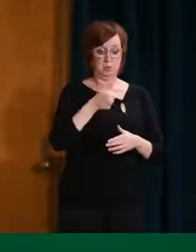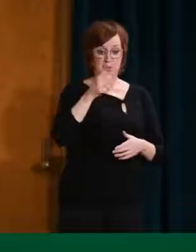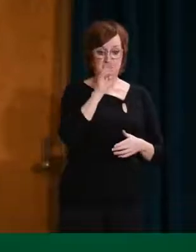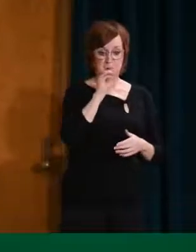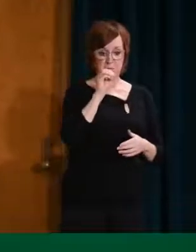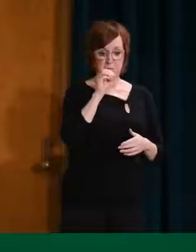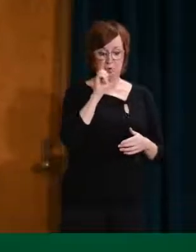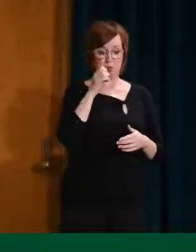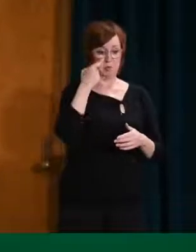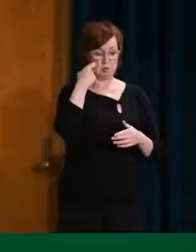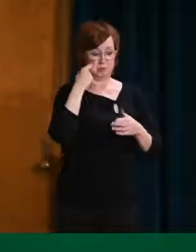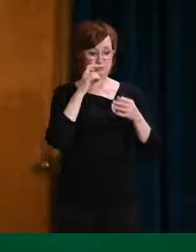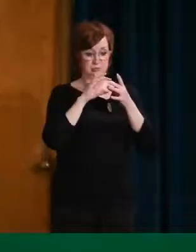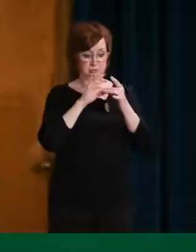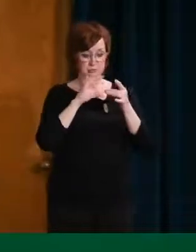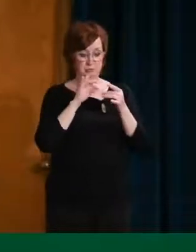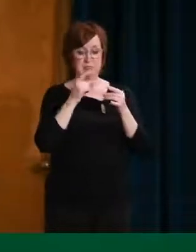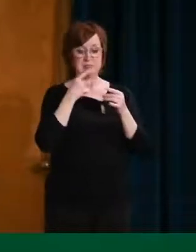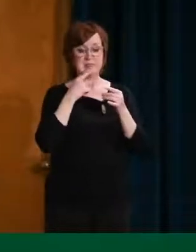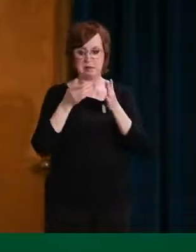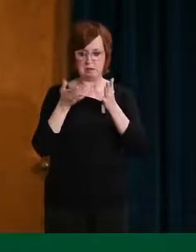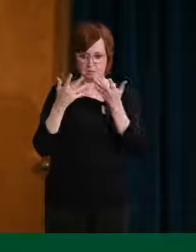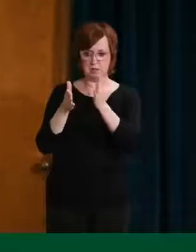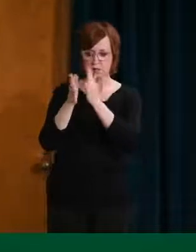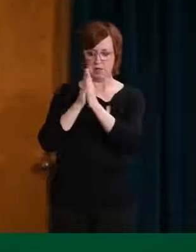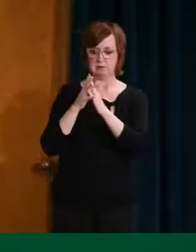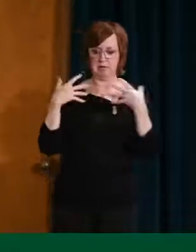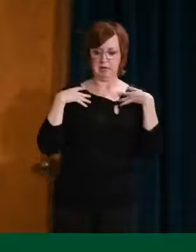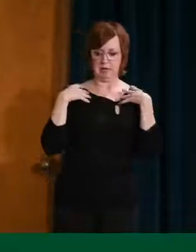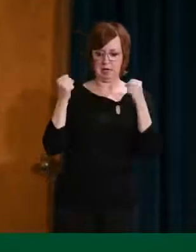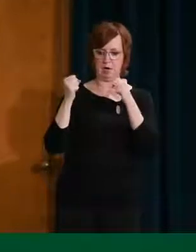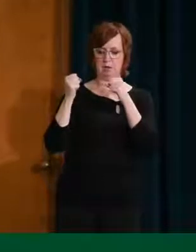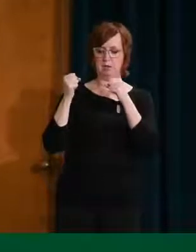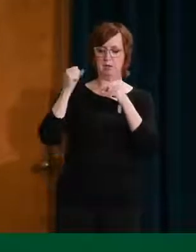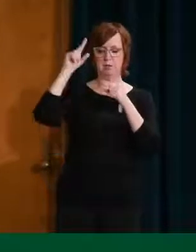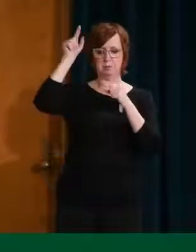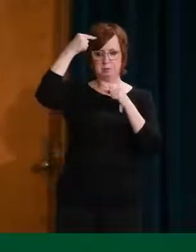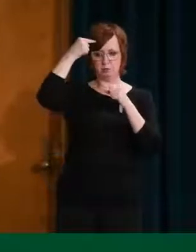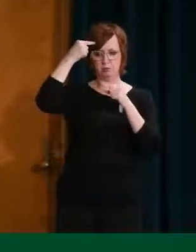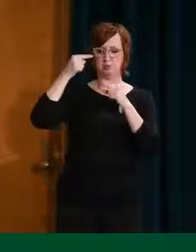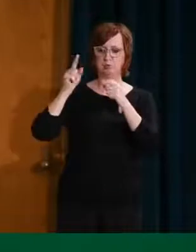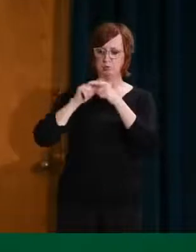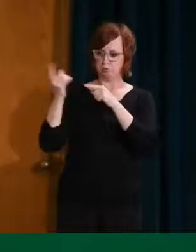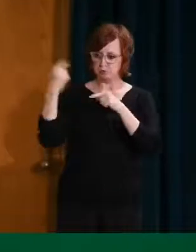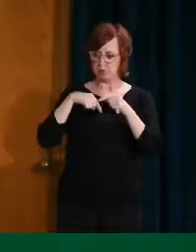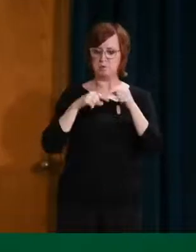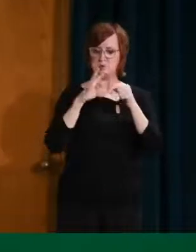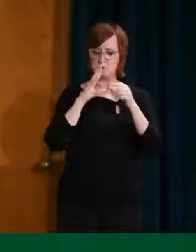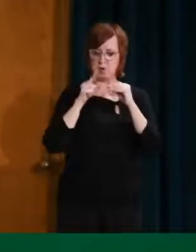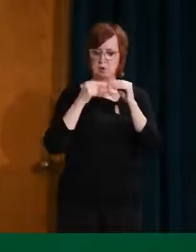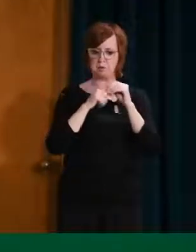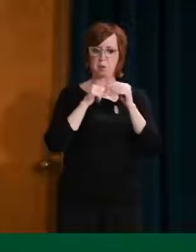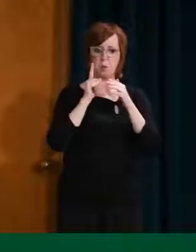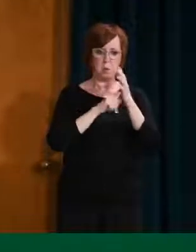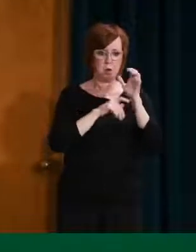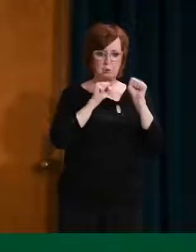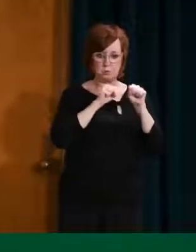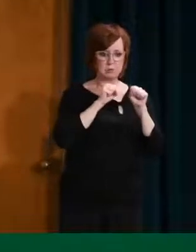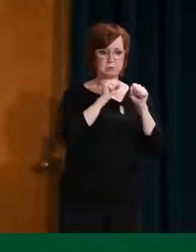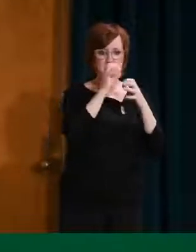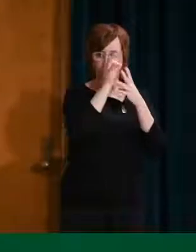Health Authority to give an update next week on the modeling. I want to ask about another aspect of planning, which is the sort of preparedness part, looking ahead